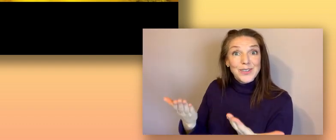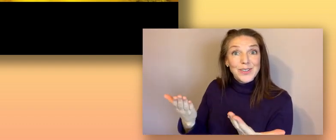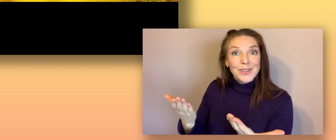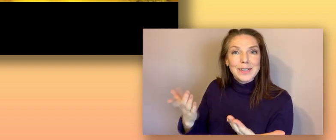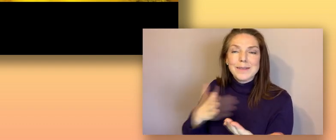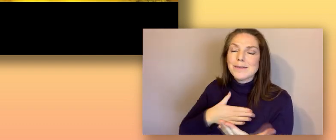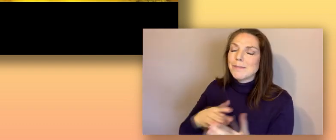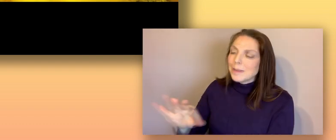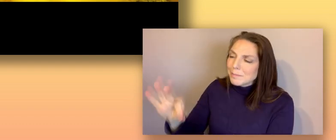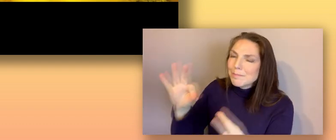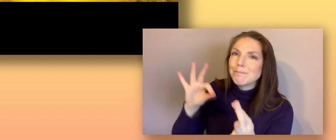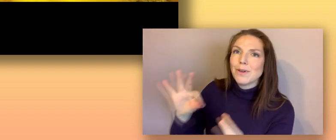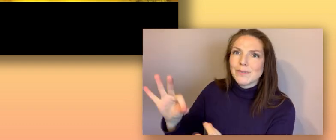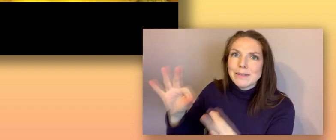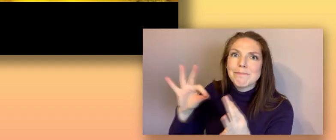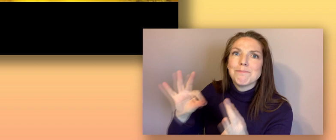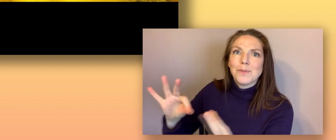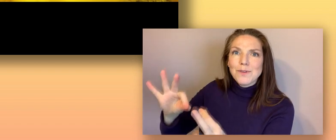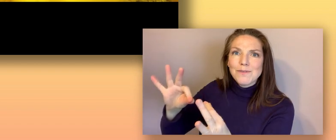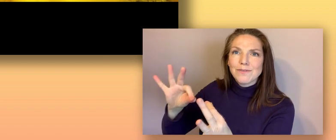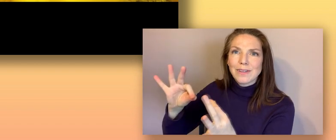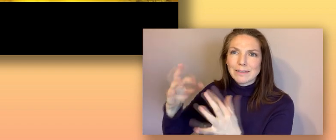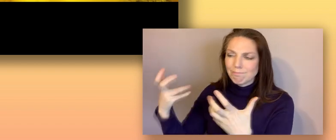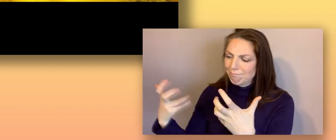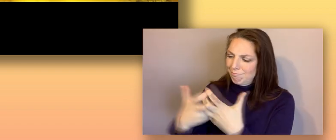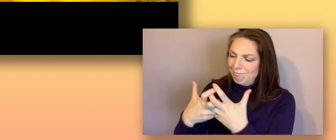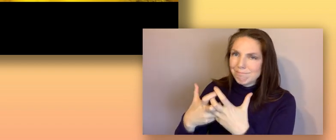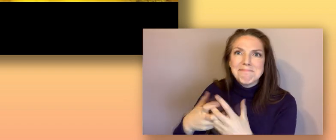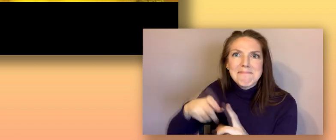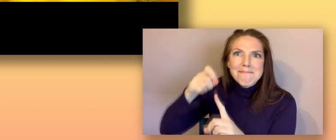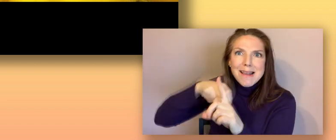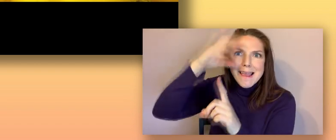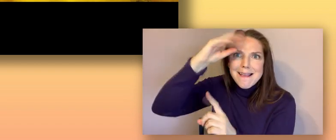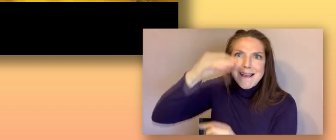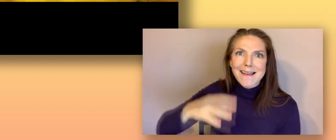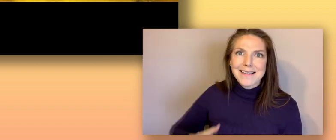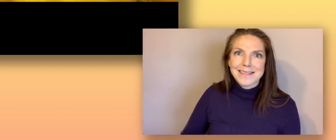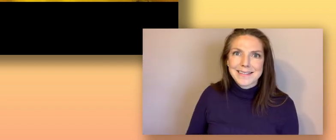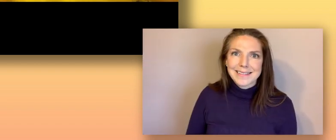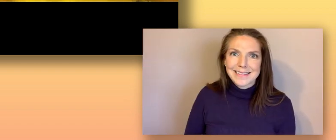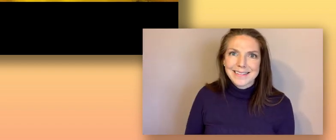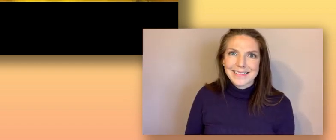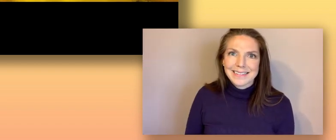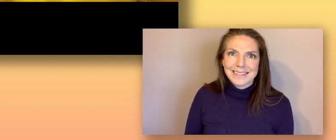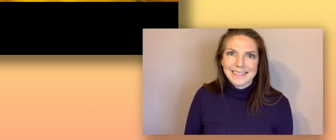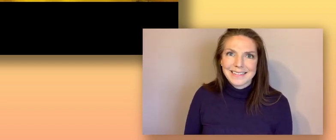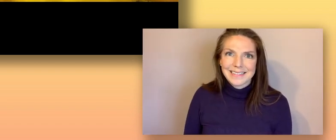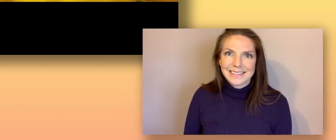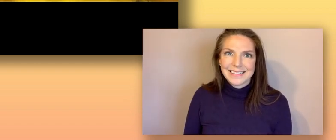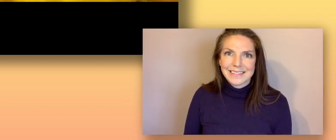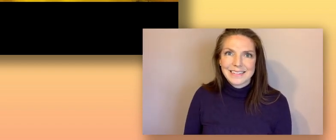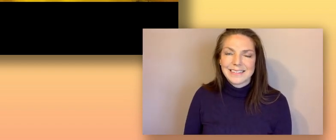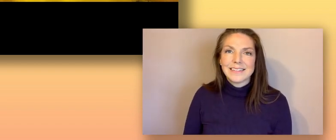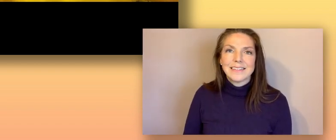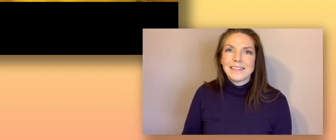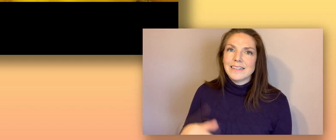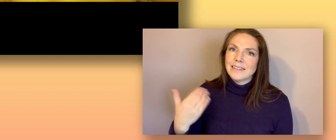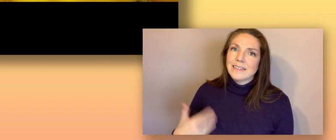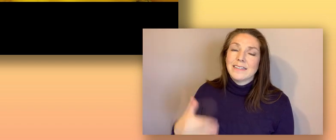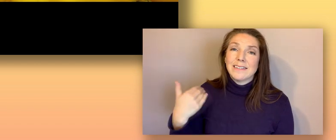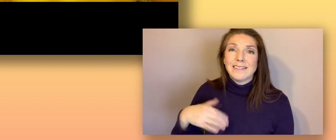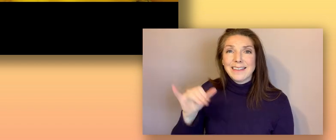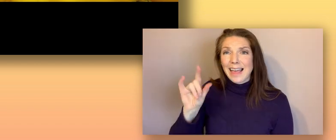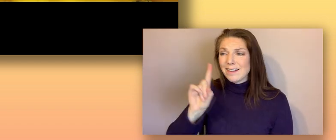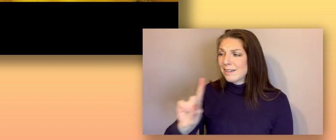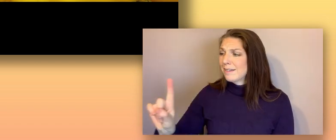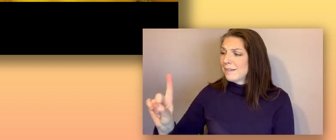my perfect, perfect, perfect banana guy. It was so hard